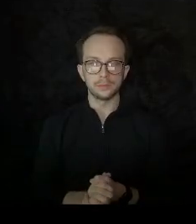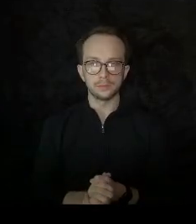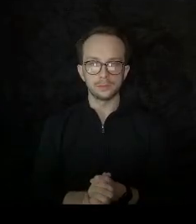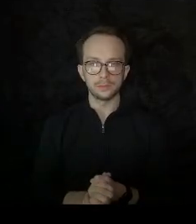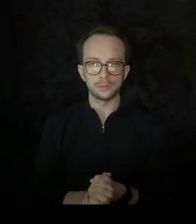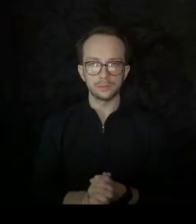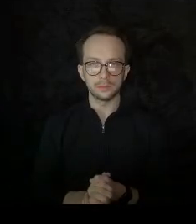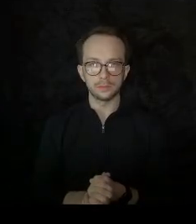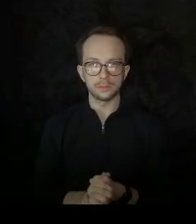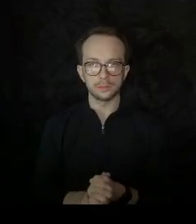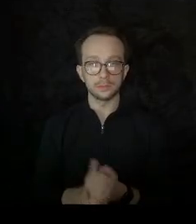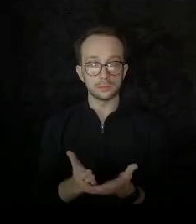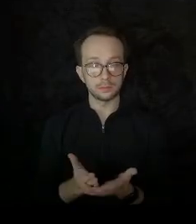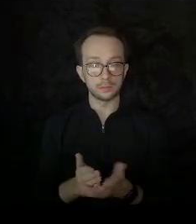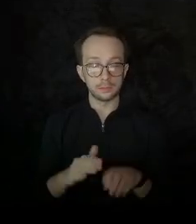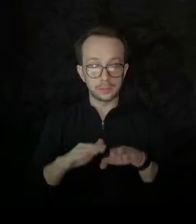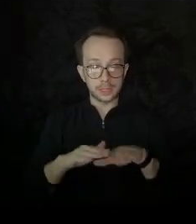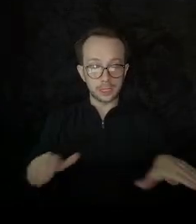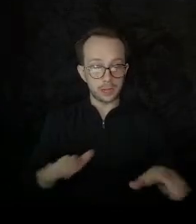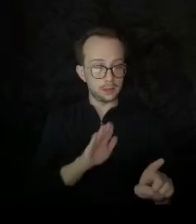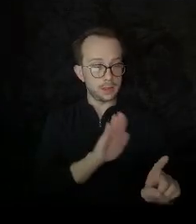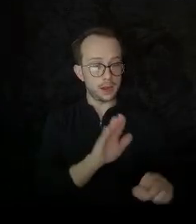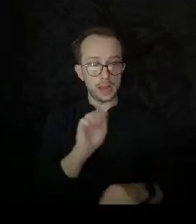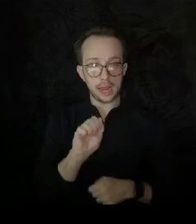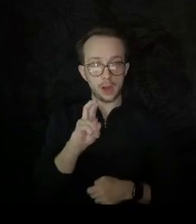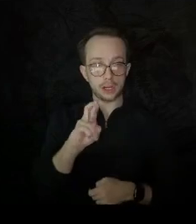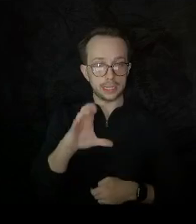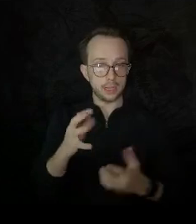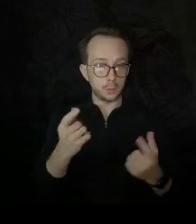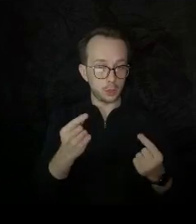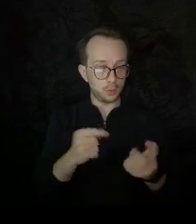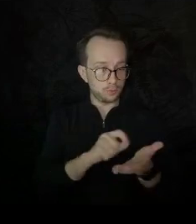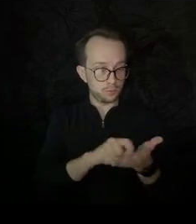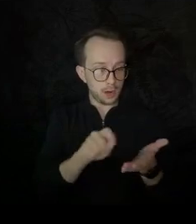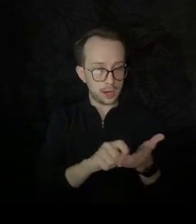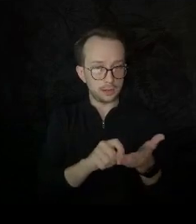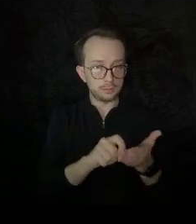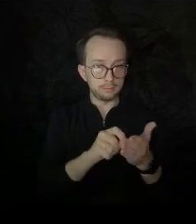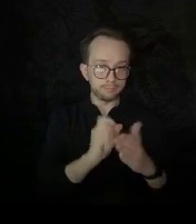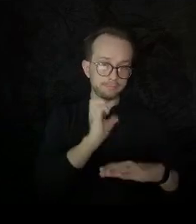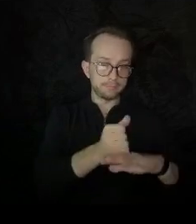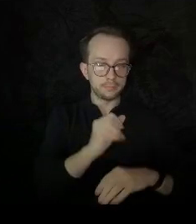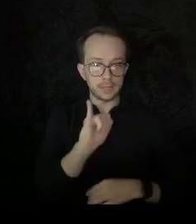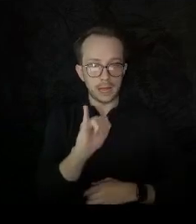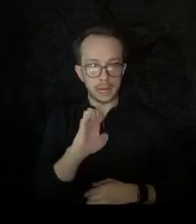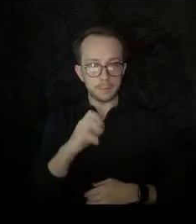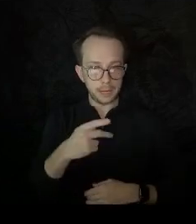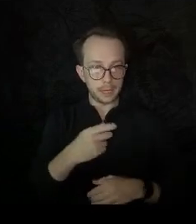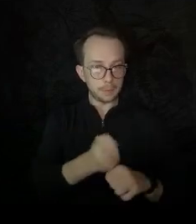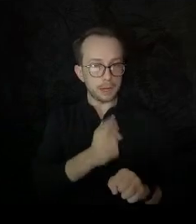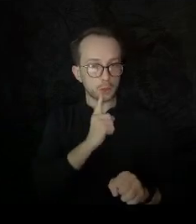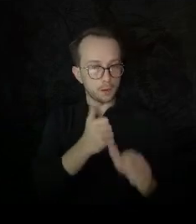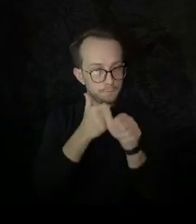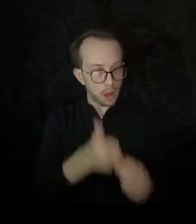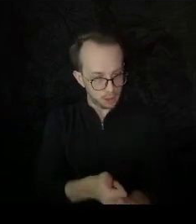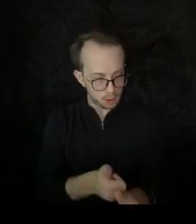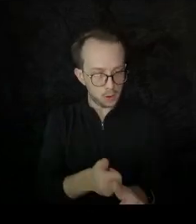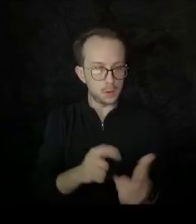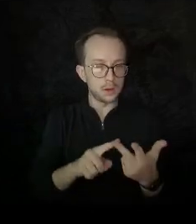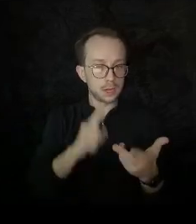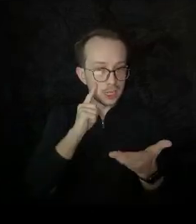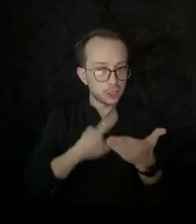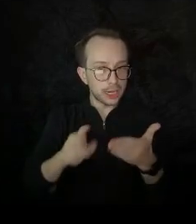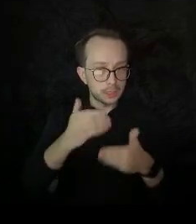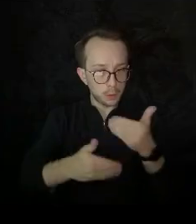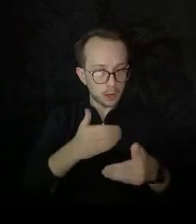The child's ARC creates the IEP, makes sure it is followed, checks progress on goals, and